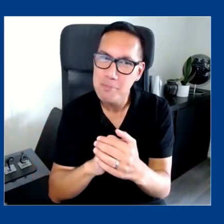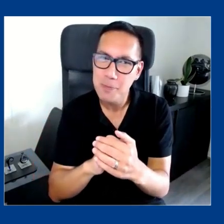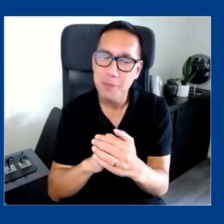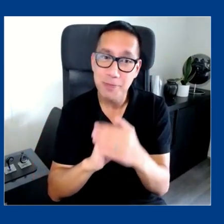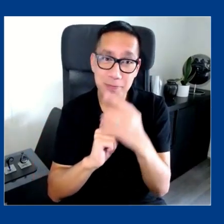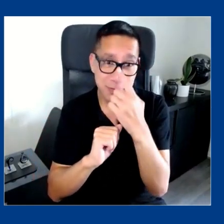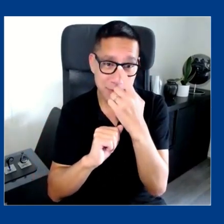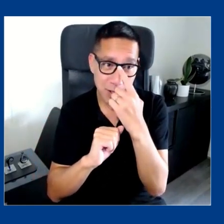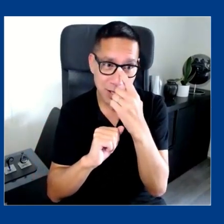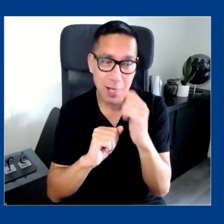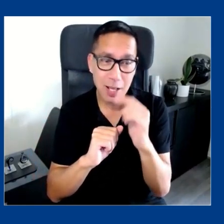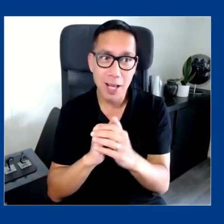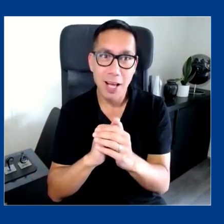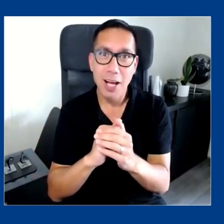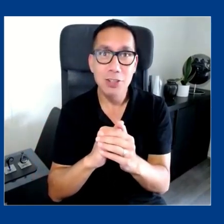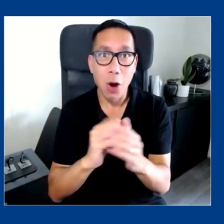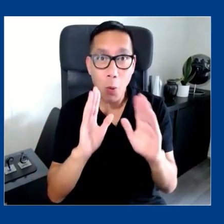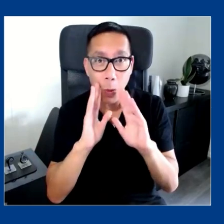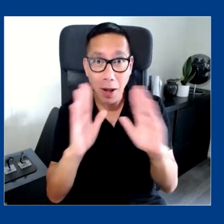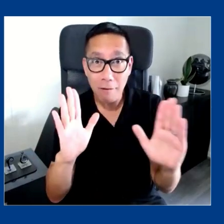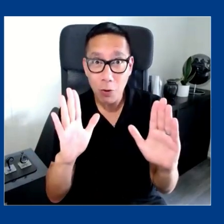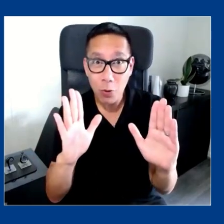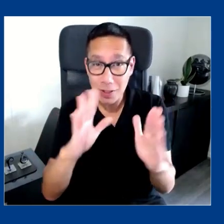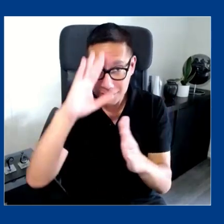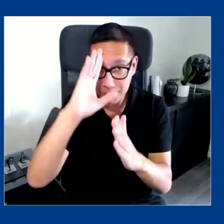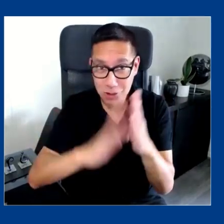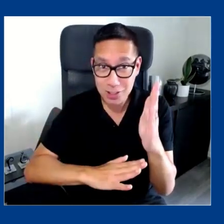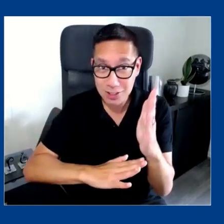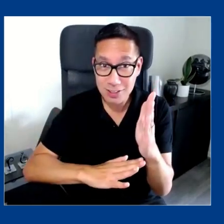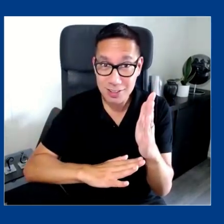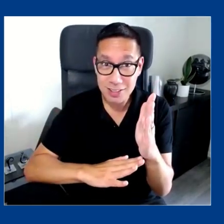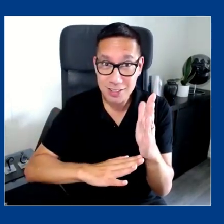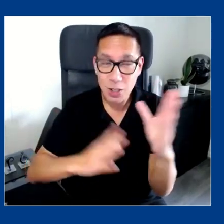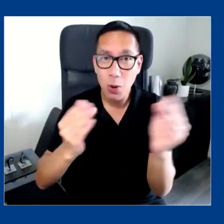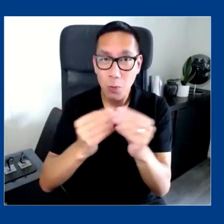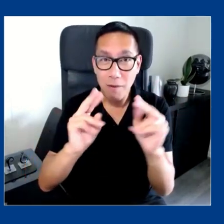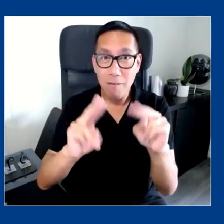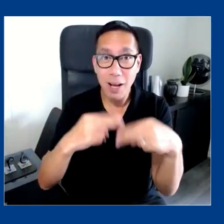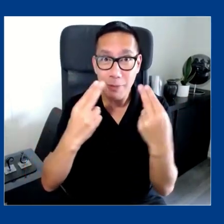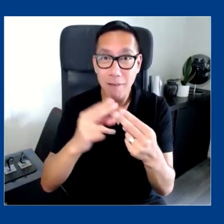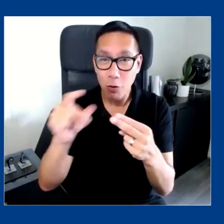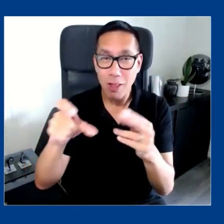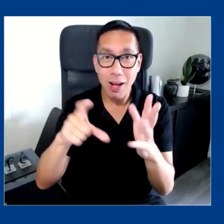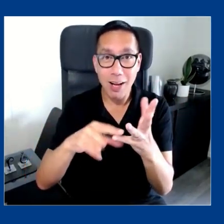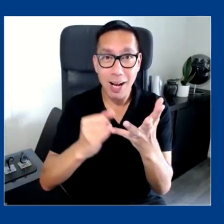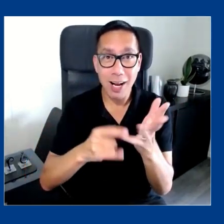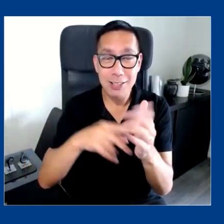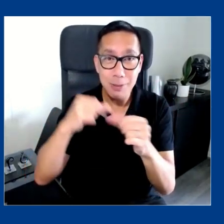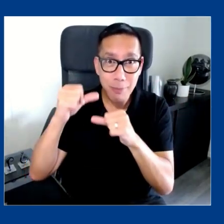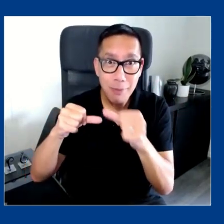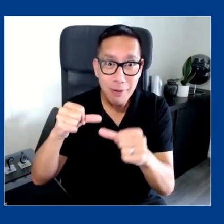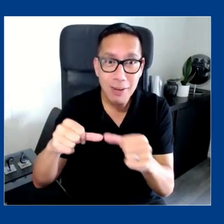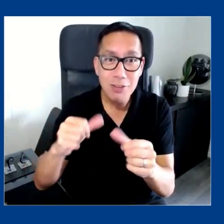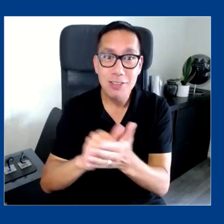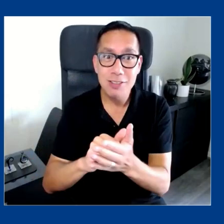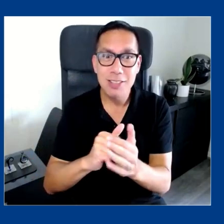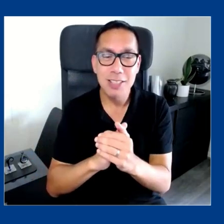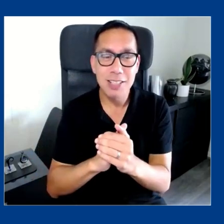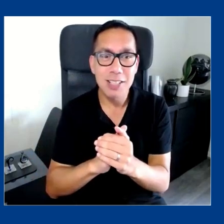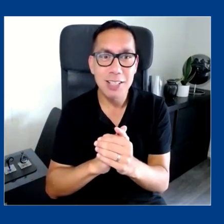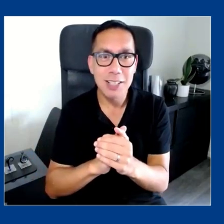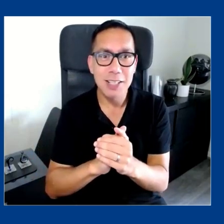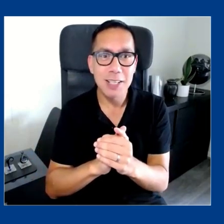that must have been a wonderful experience to be with your family for that custom. They met you in Delhi